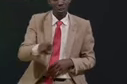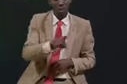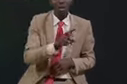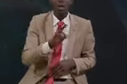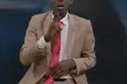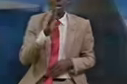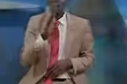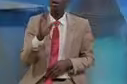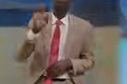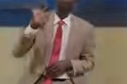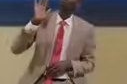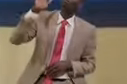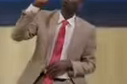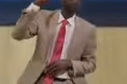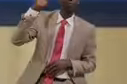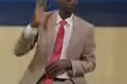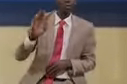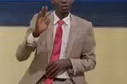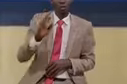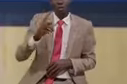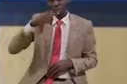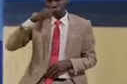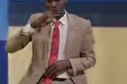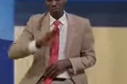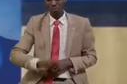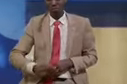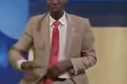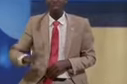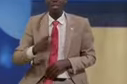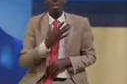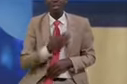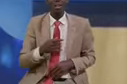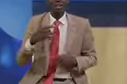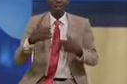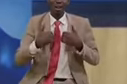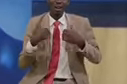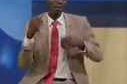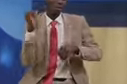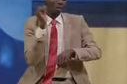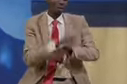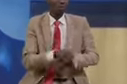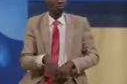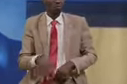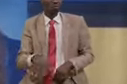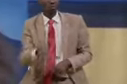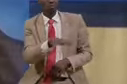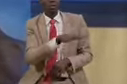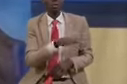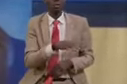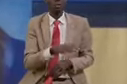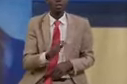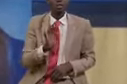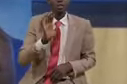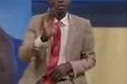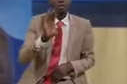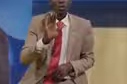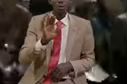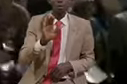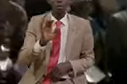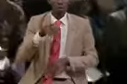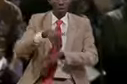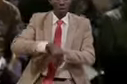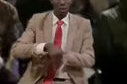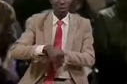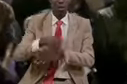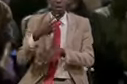God, little children, and have overcome them. Your night for the overcomer